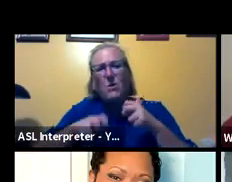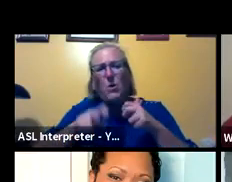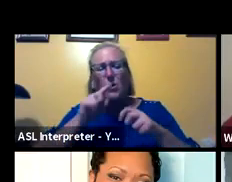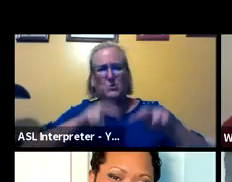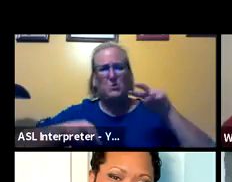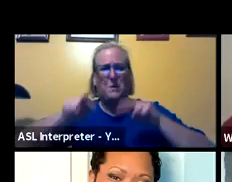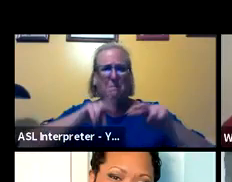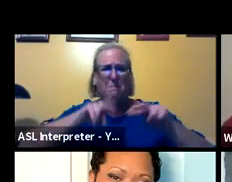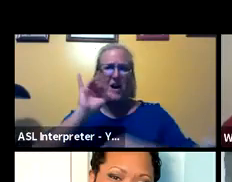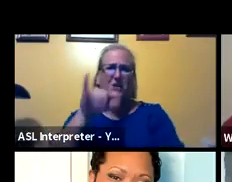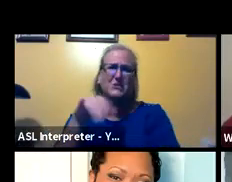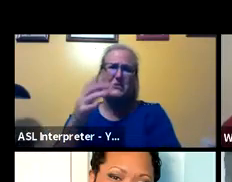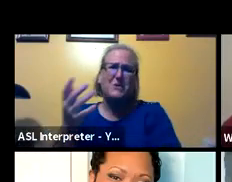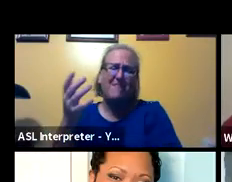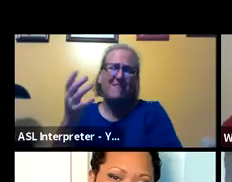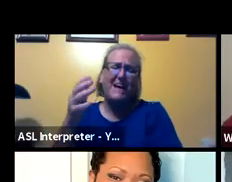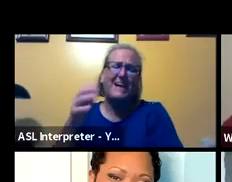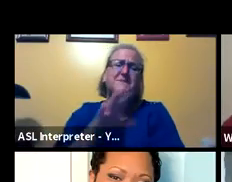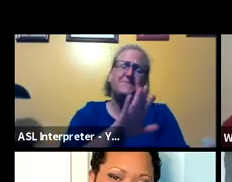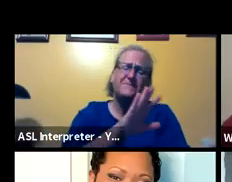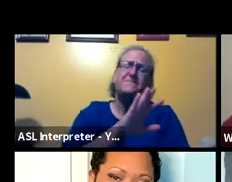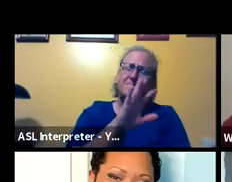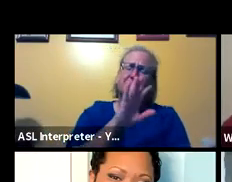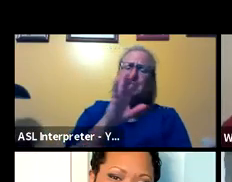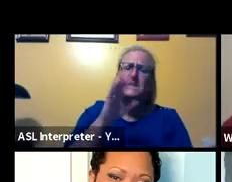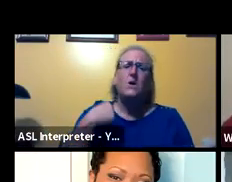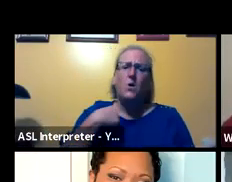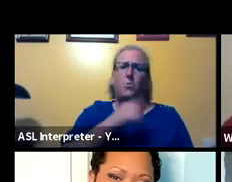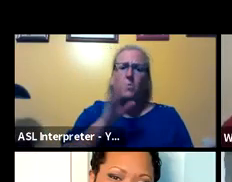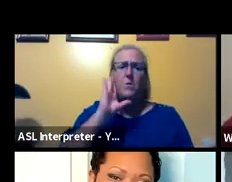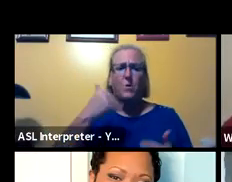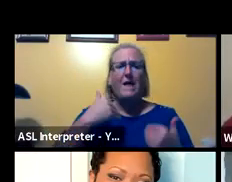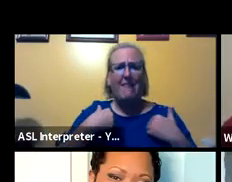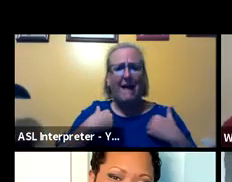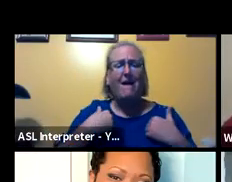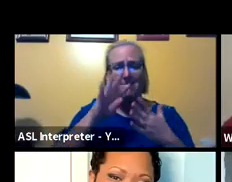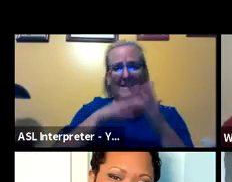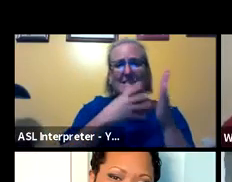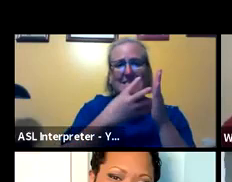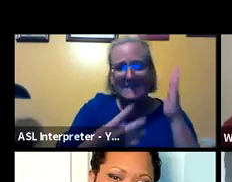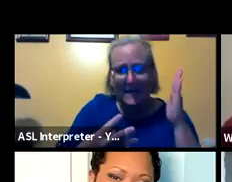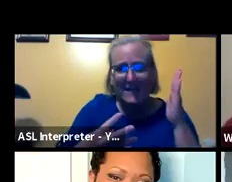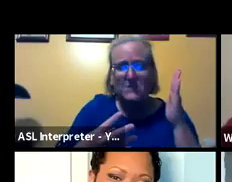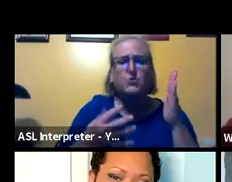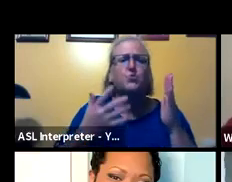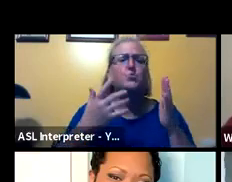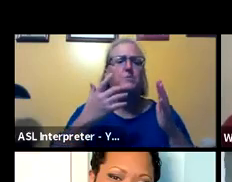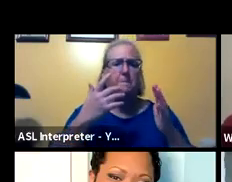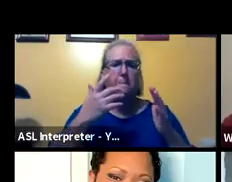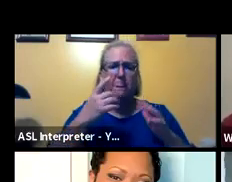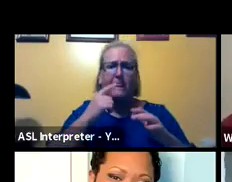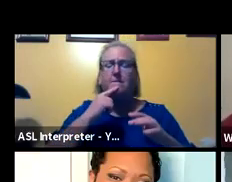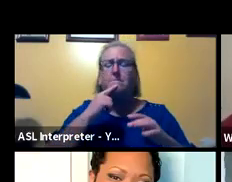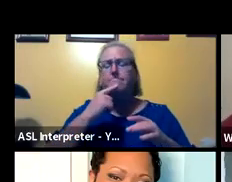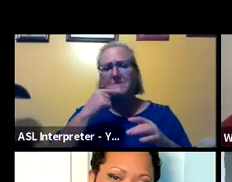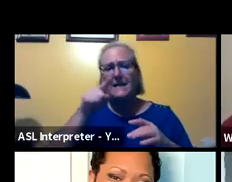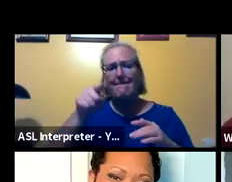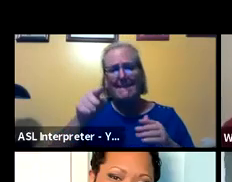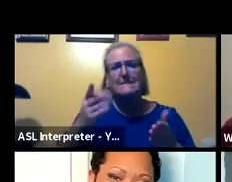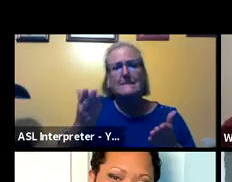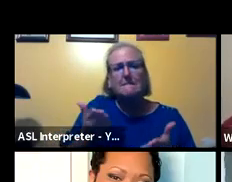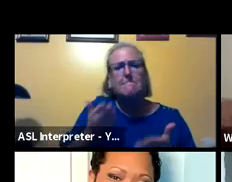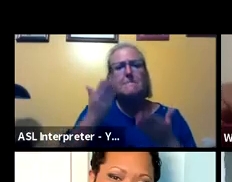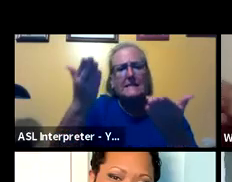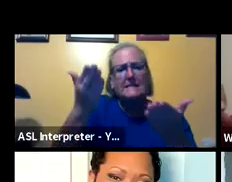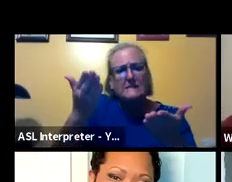It is, but we are going to have a structure of a schedule that says this is the suggested amount of time